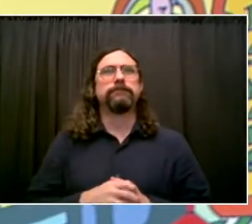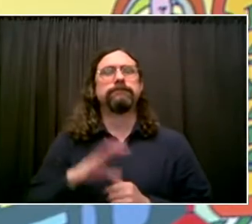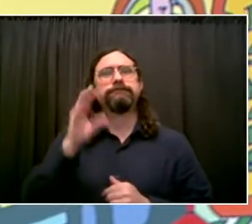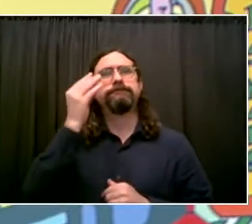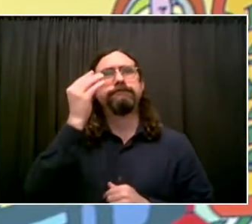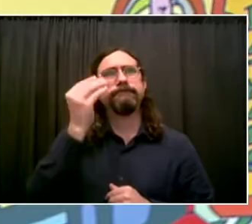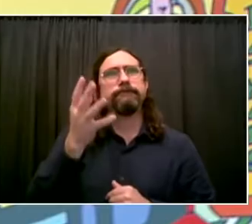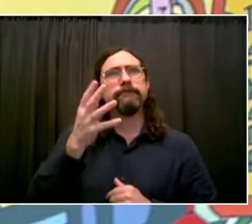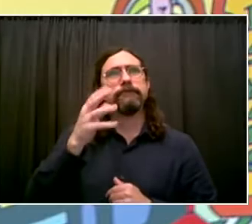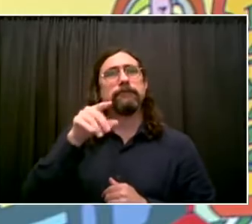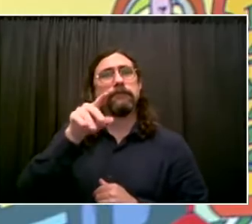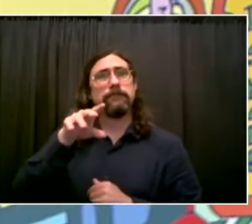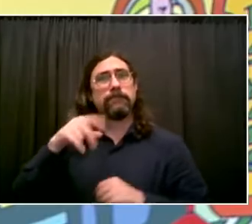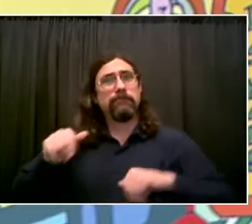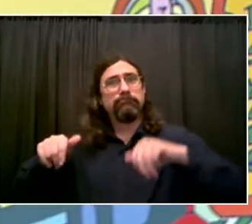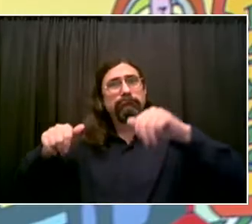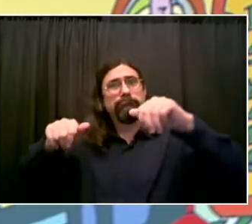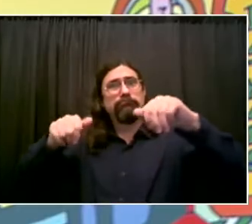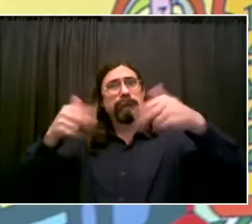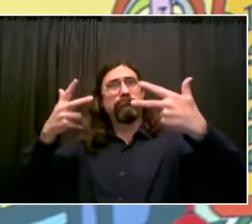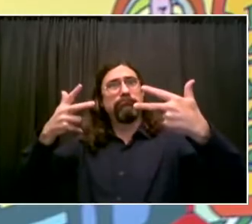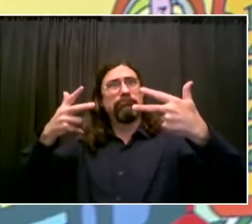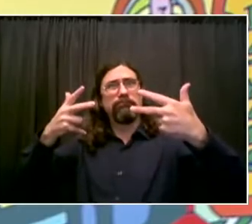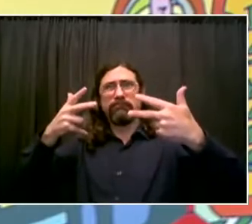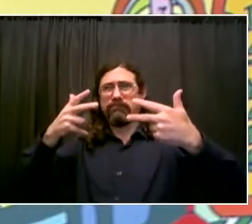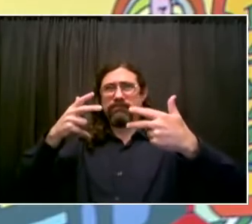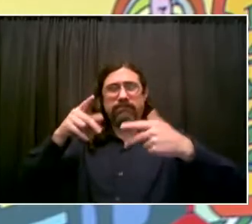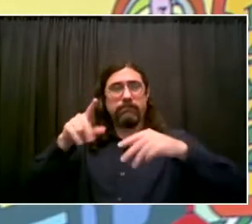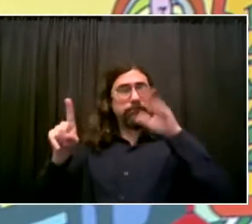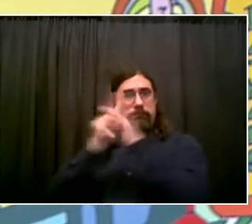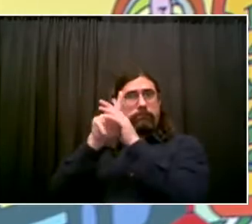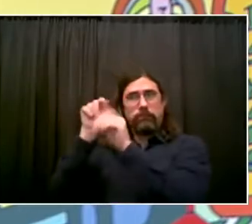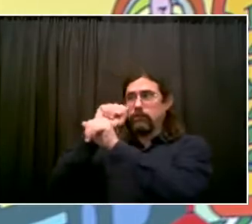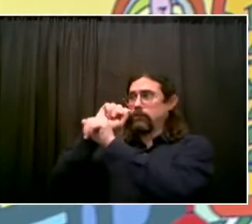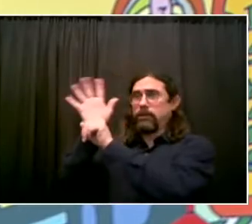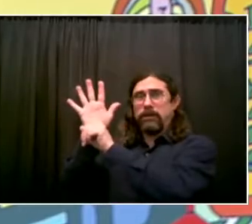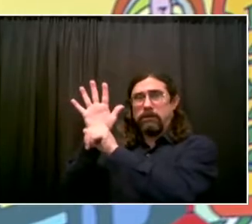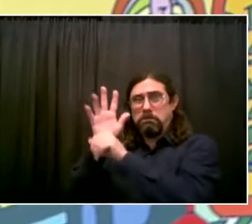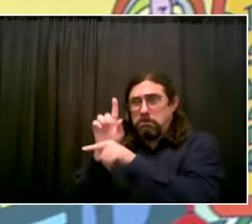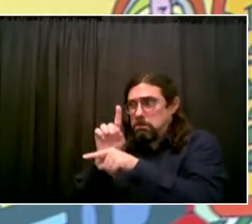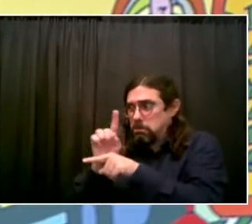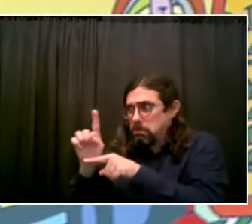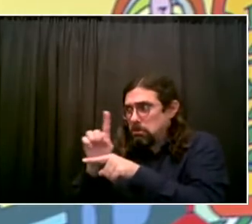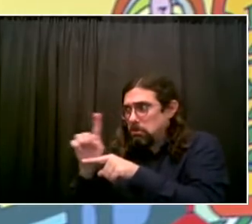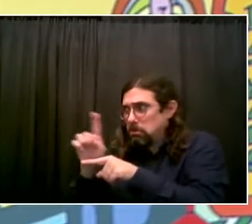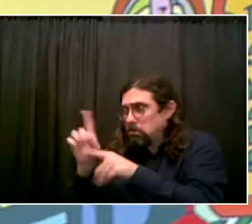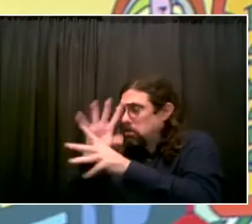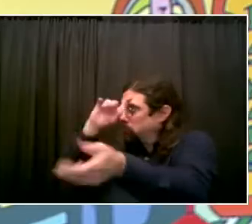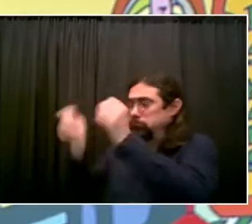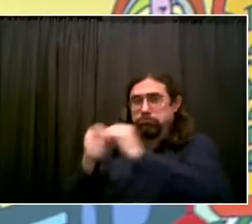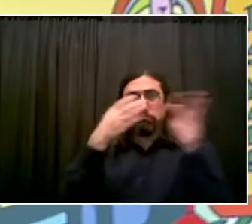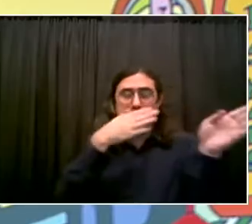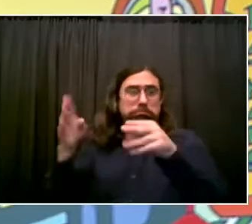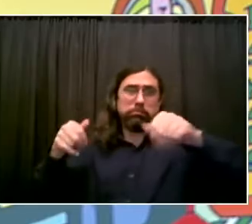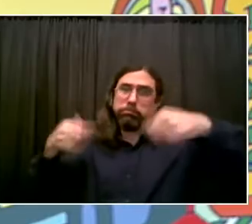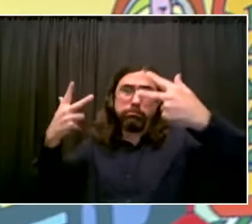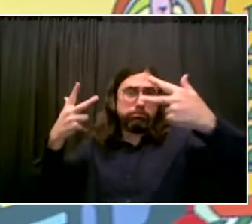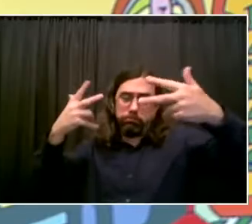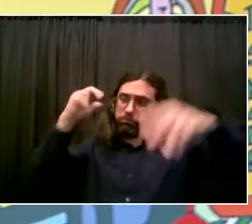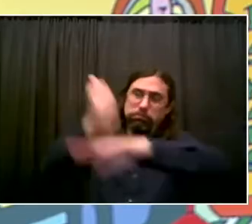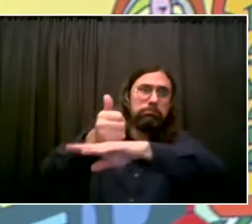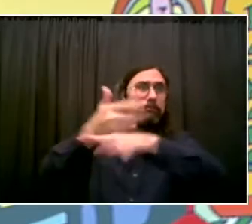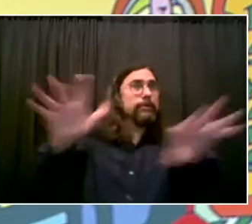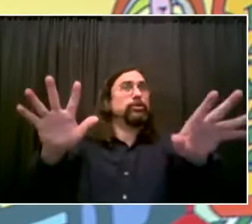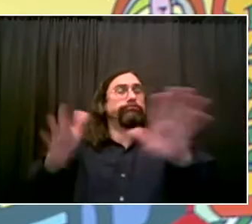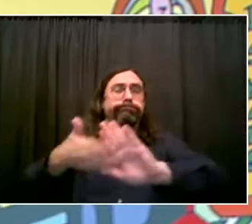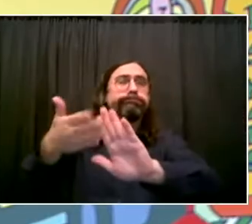they went from having used remote learning very sparsely to having to do it for every child in the school system in the middle of a pandemic, and they actually